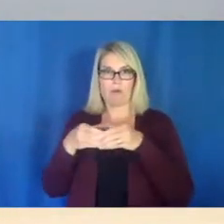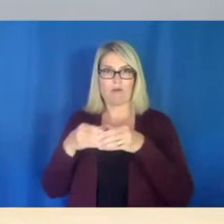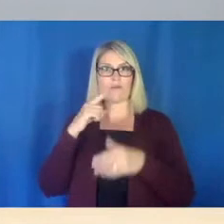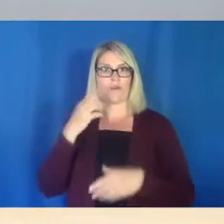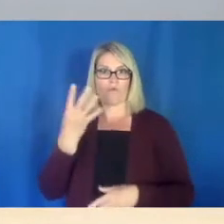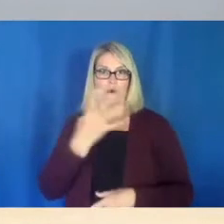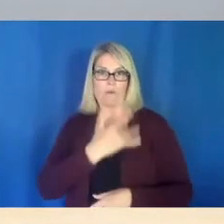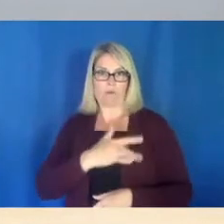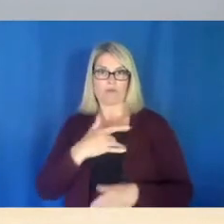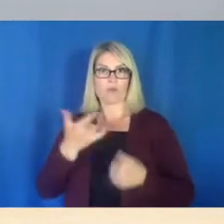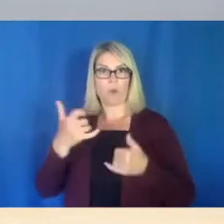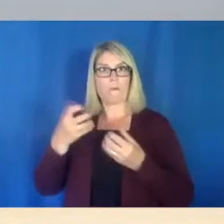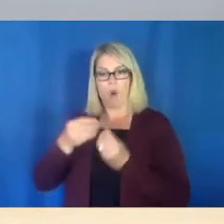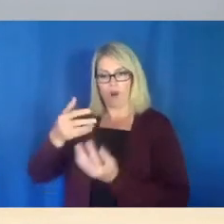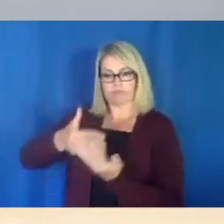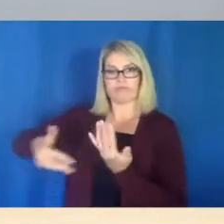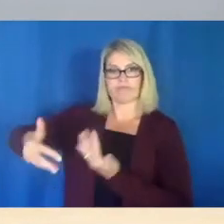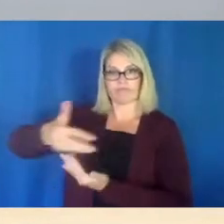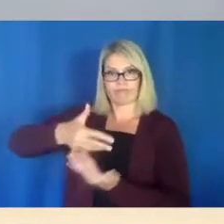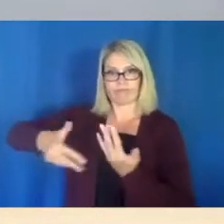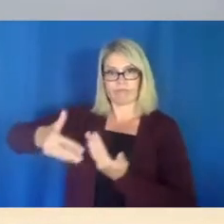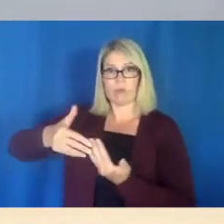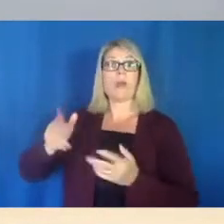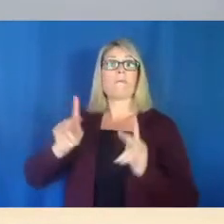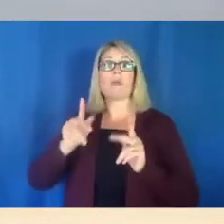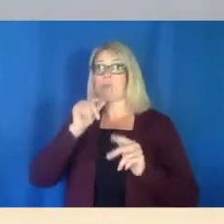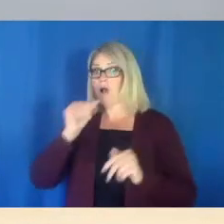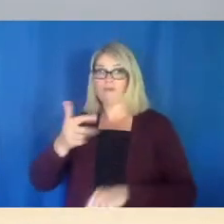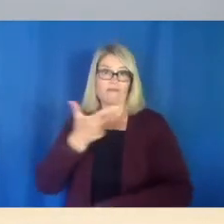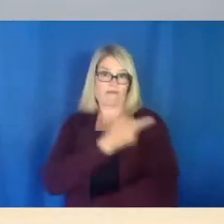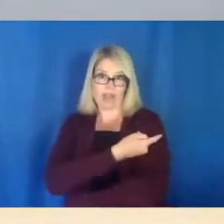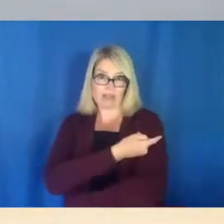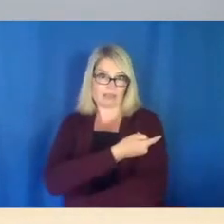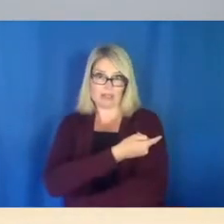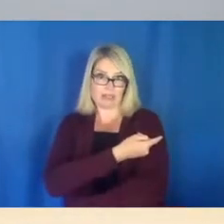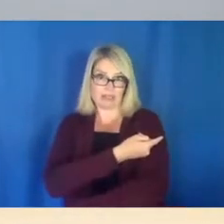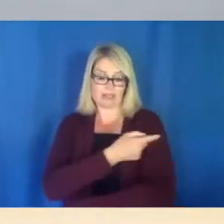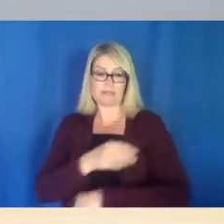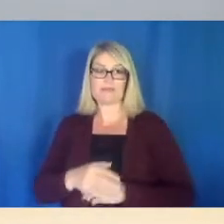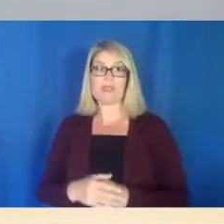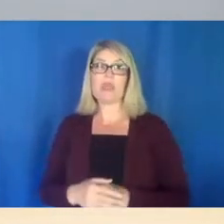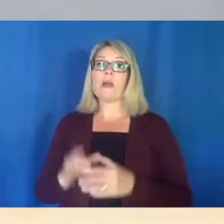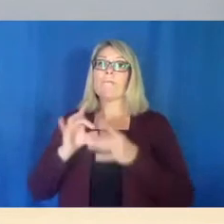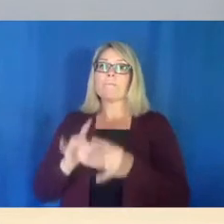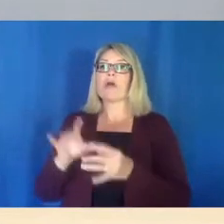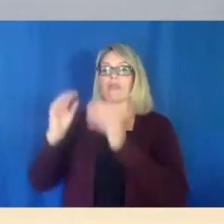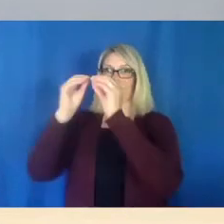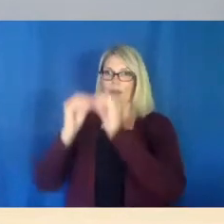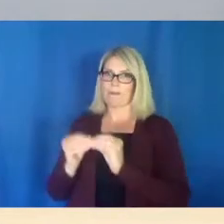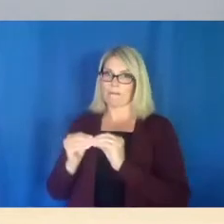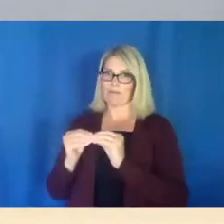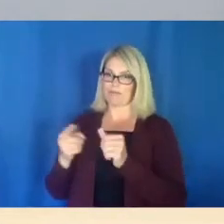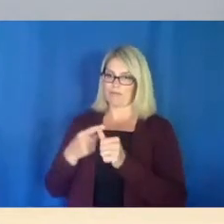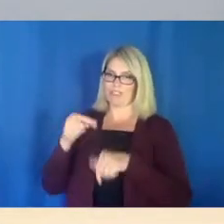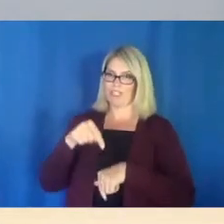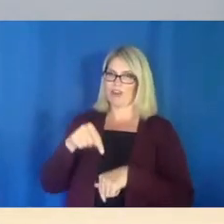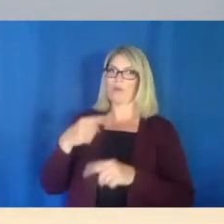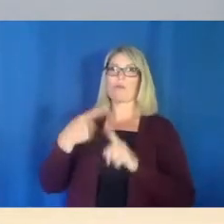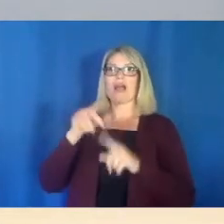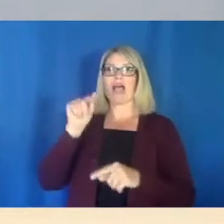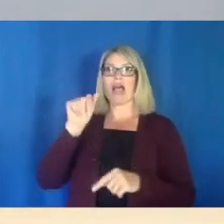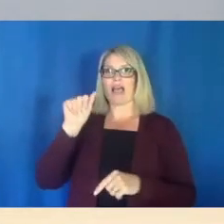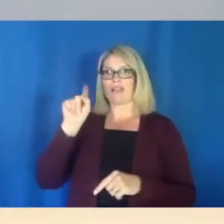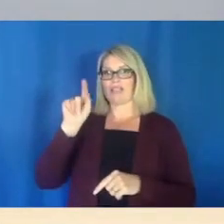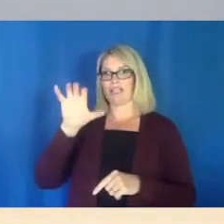are as well who are not vaccinated, but it will be based on our epidemiology here as well as in Atlantic Canada,